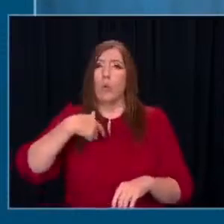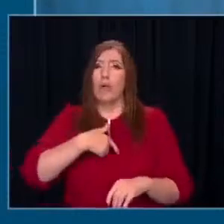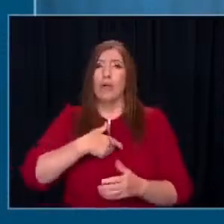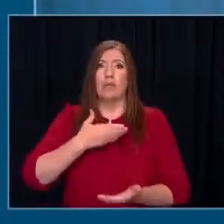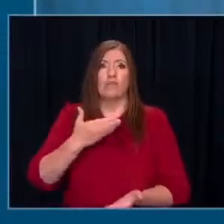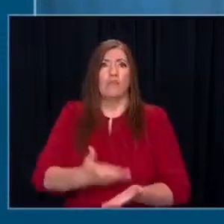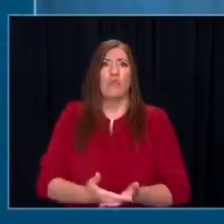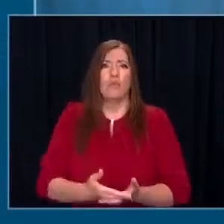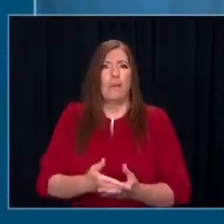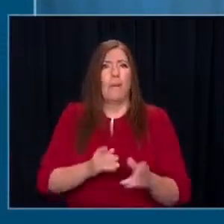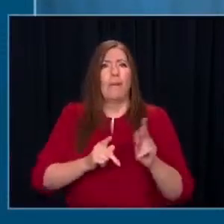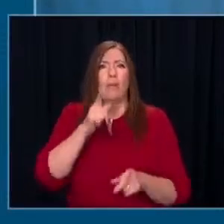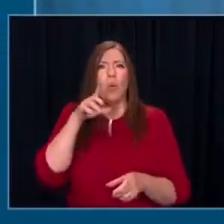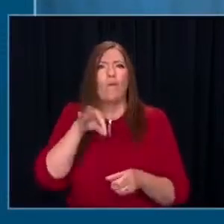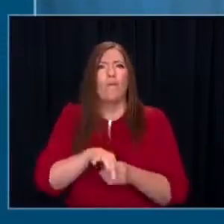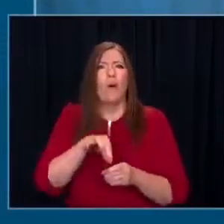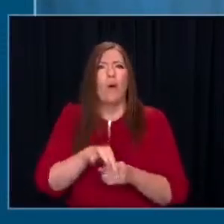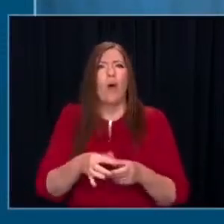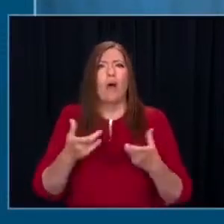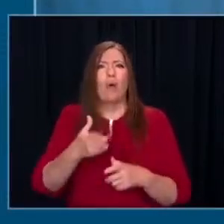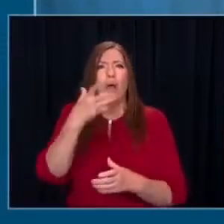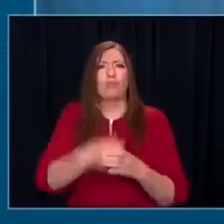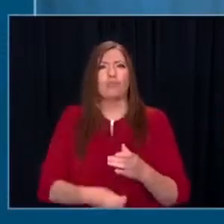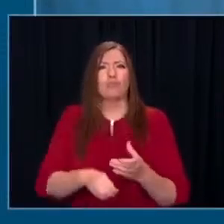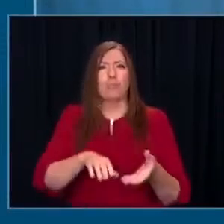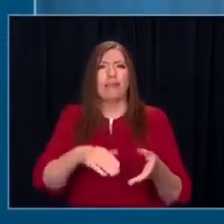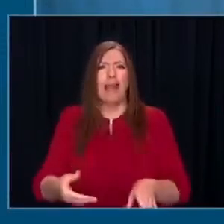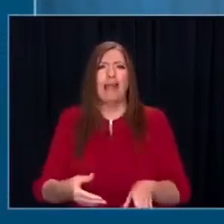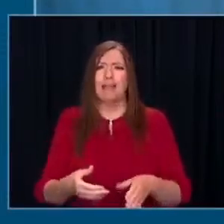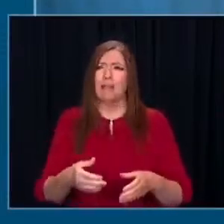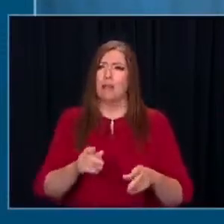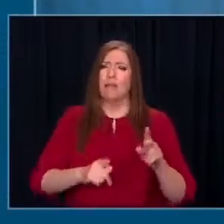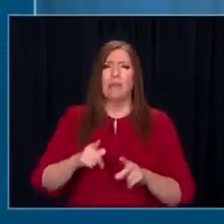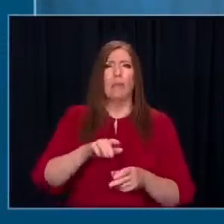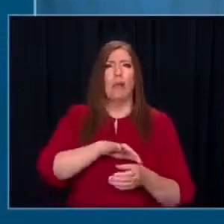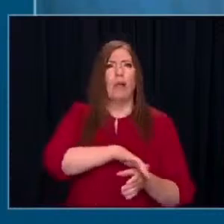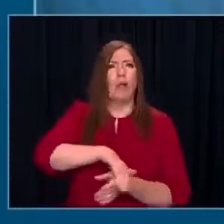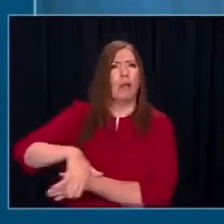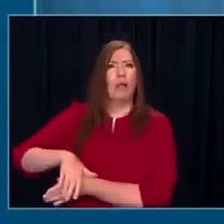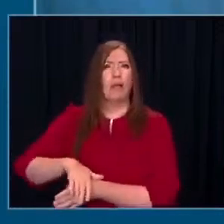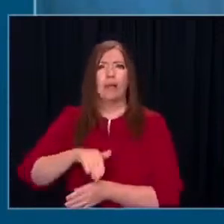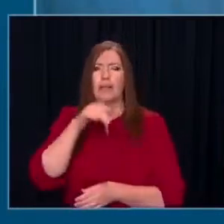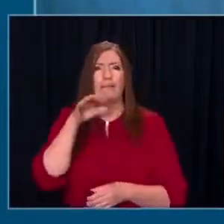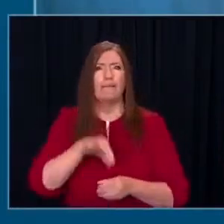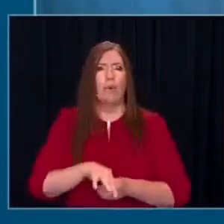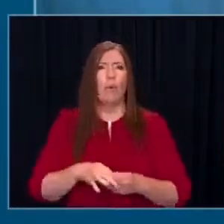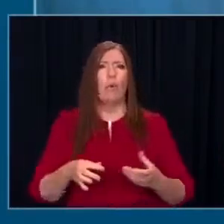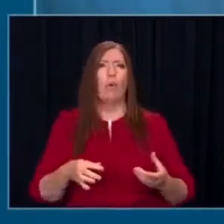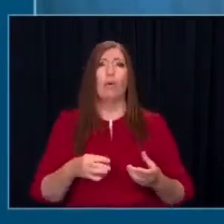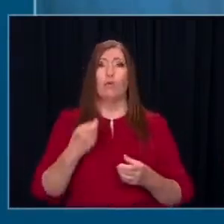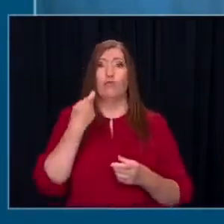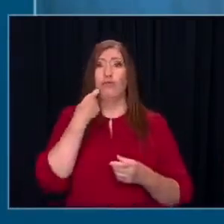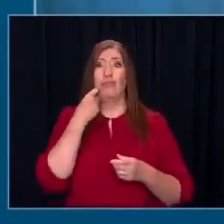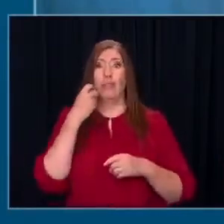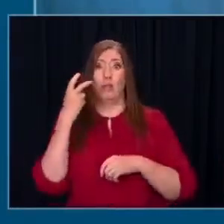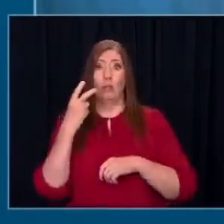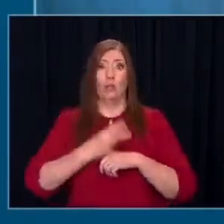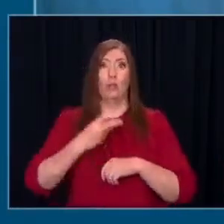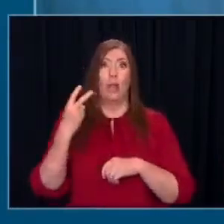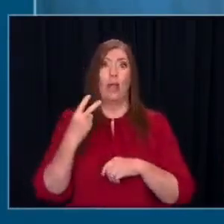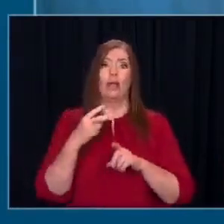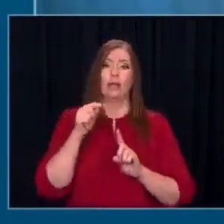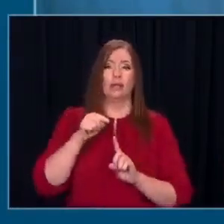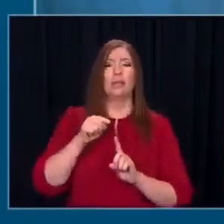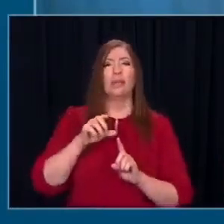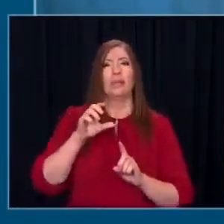voters, that we have had disenfranchised. We just recently in the last 2 days where our